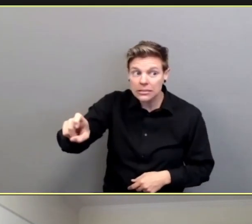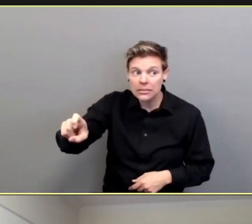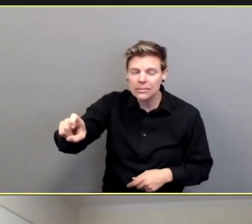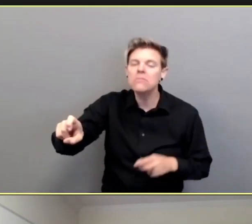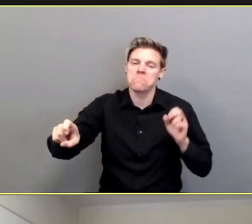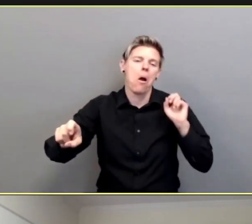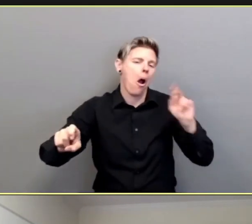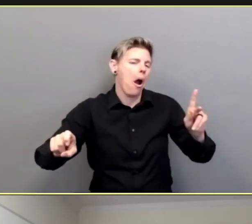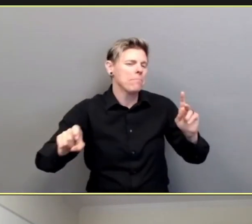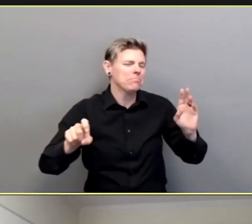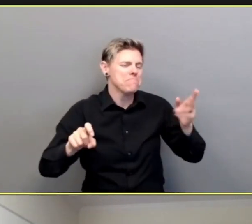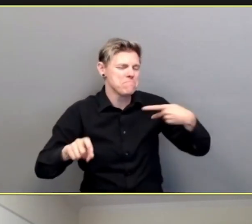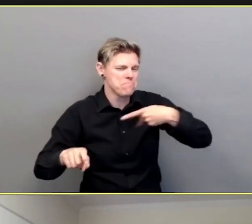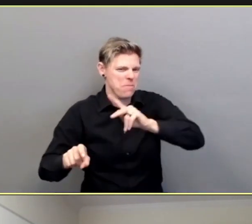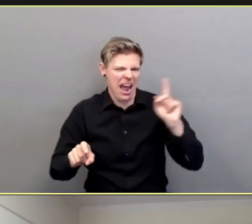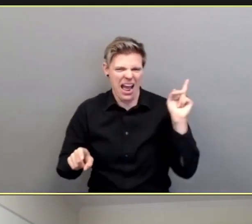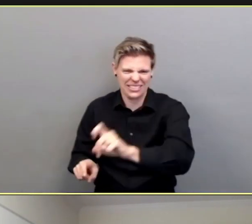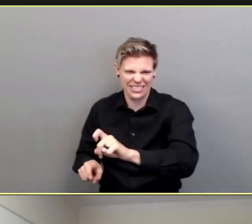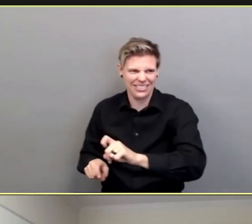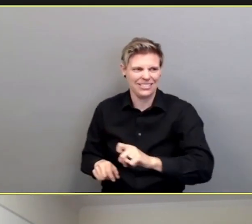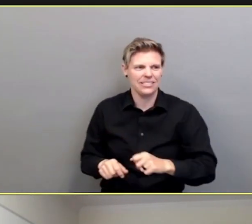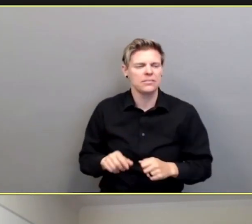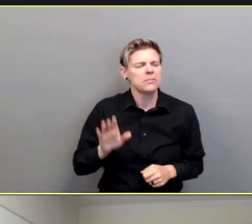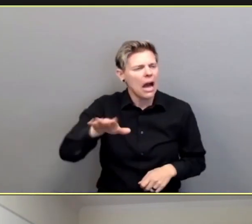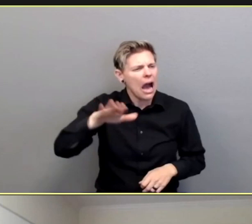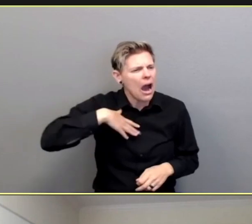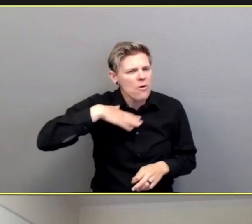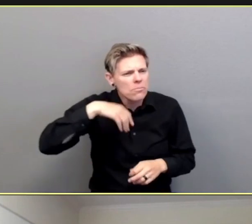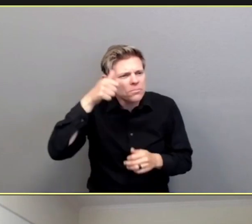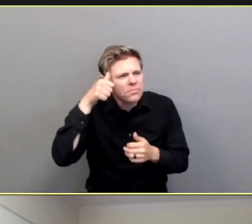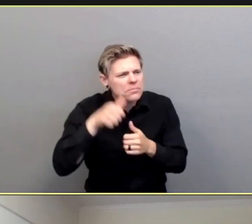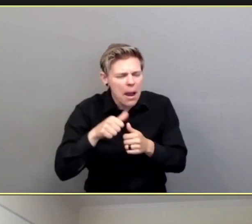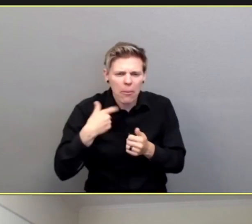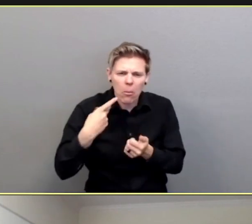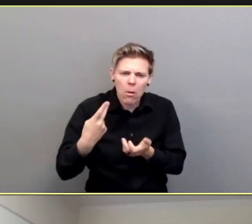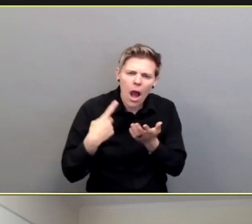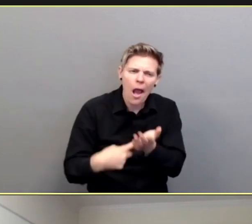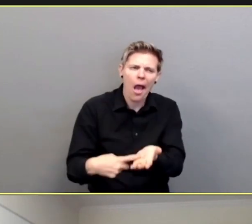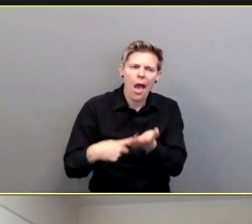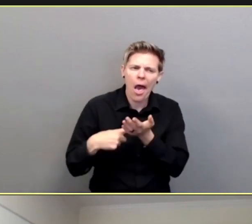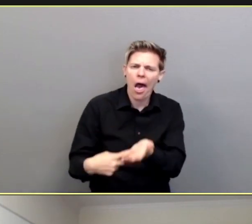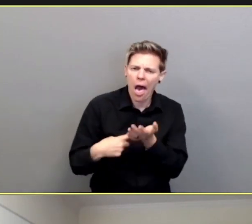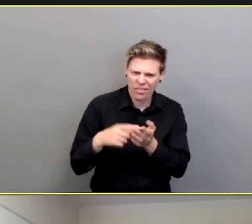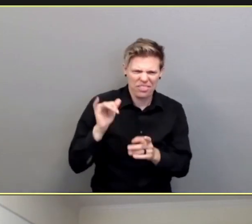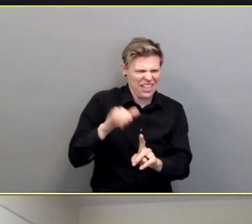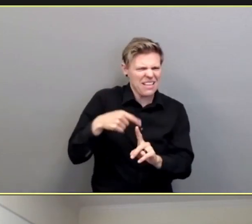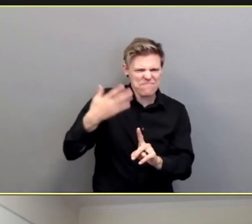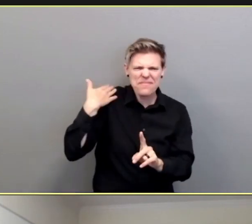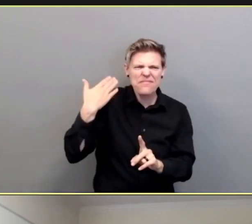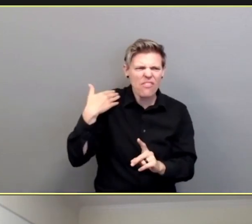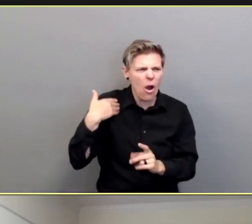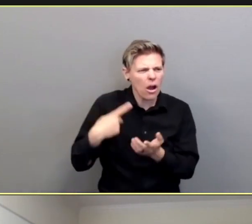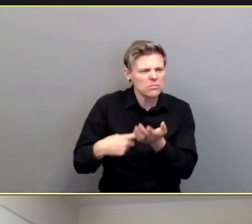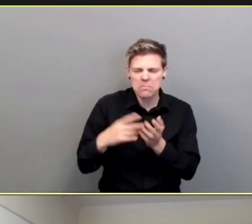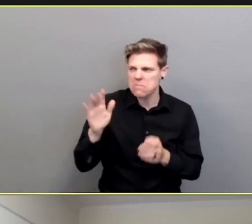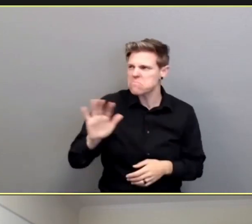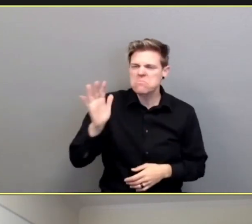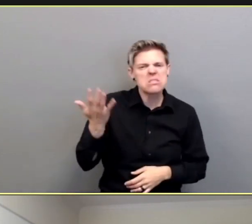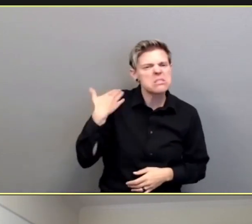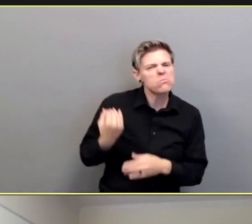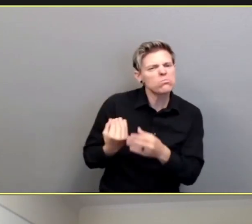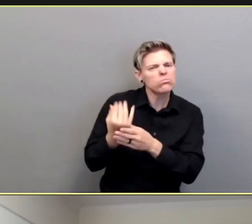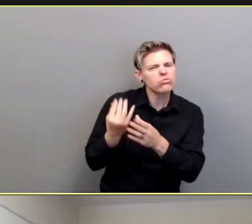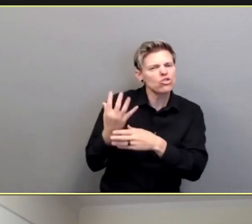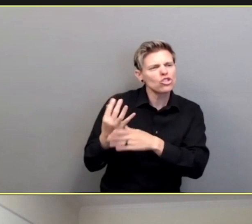Christine, I remember we were going through this a lot and talking about it at some press conferences in the spring about reinfection. And at